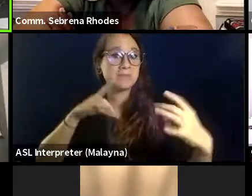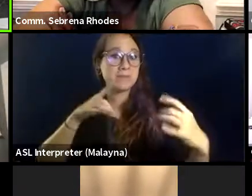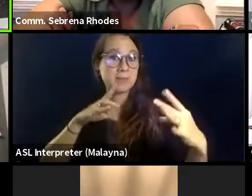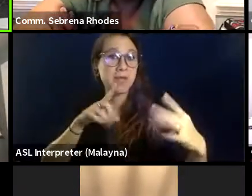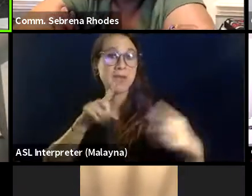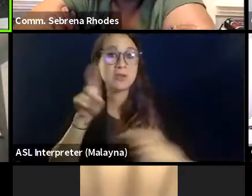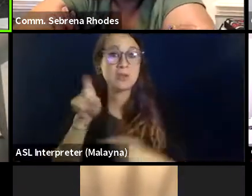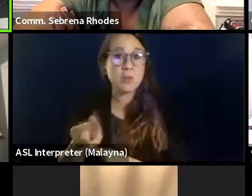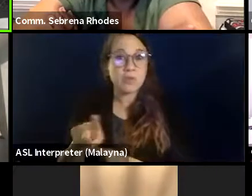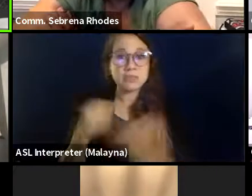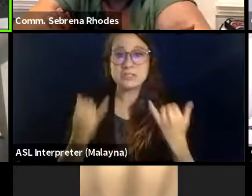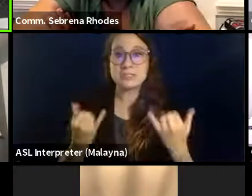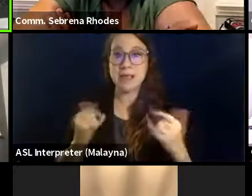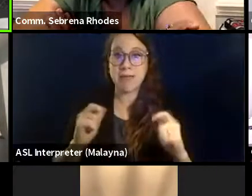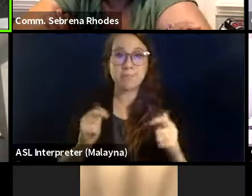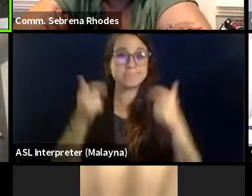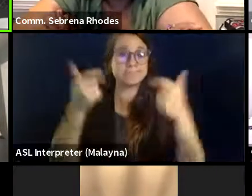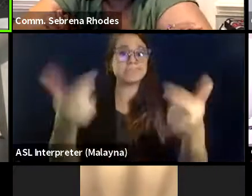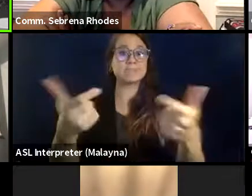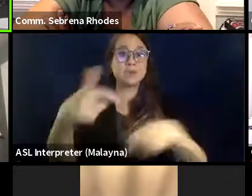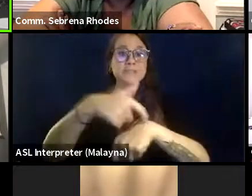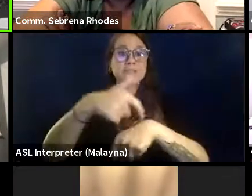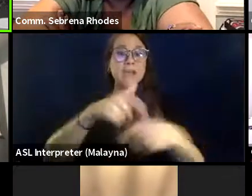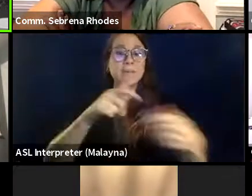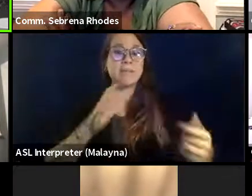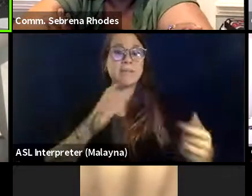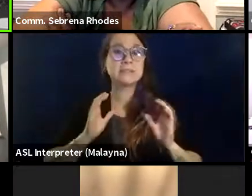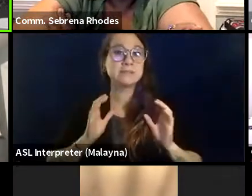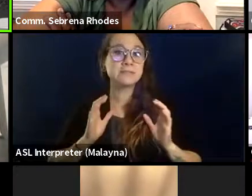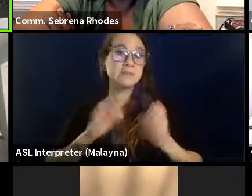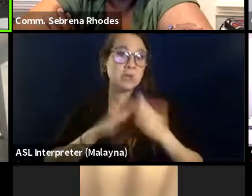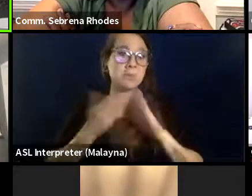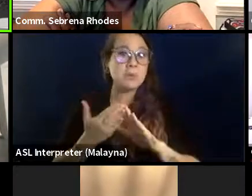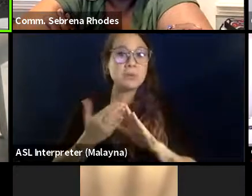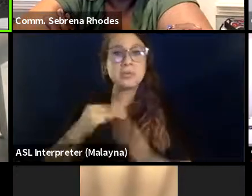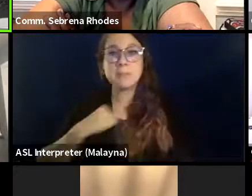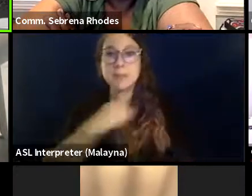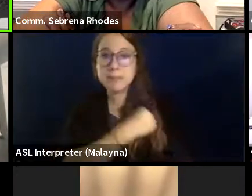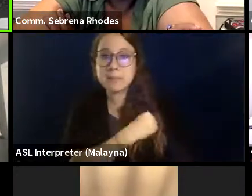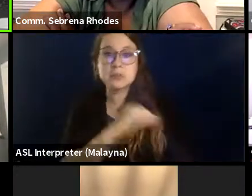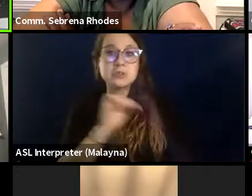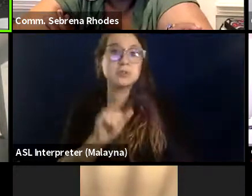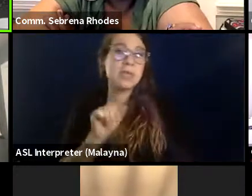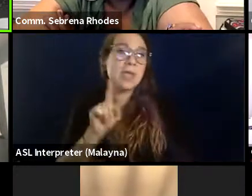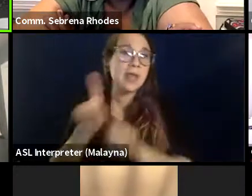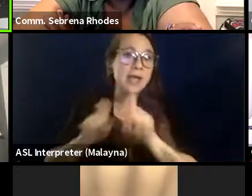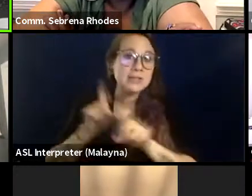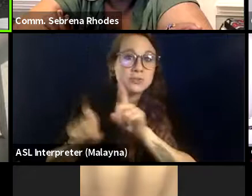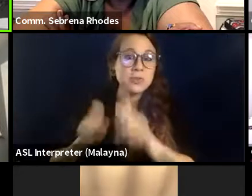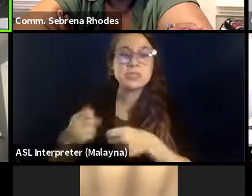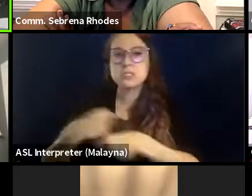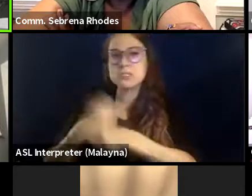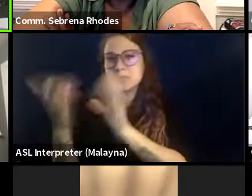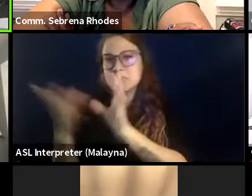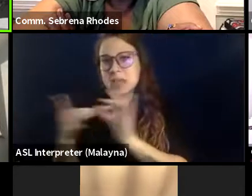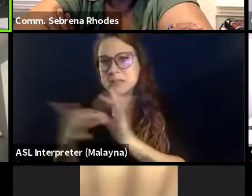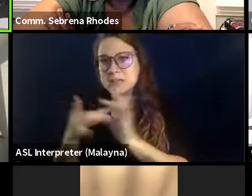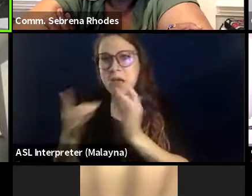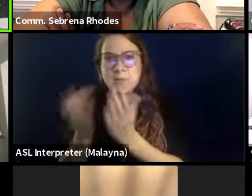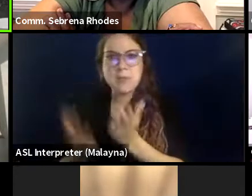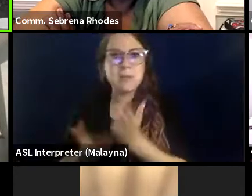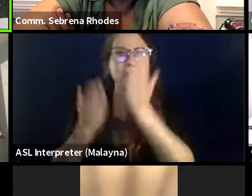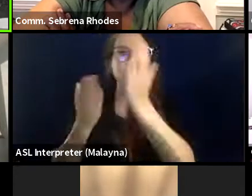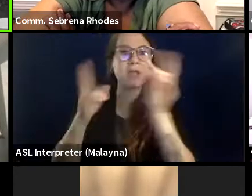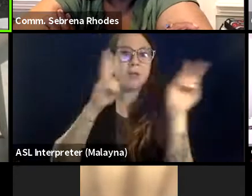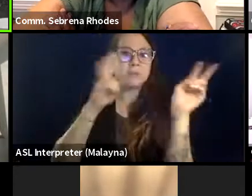time as community members that you can ask questions, make comments, bring up